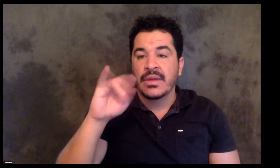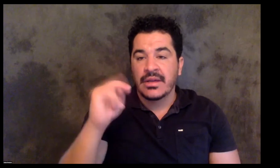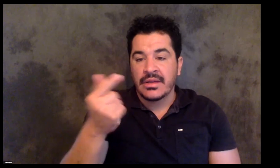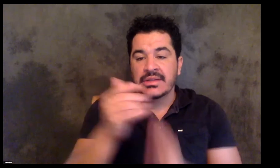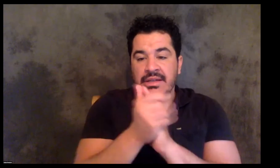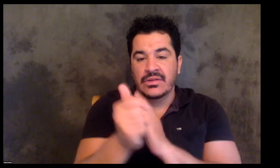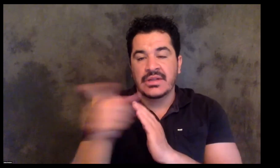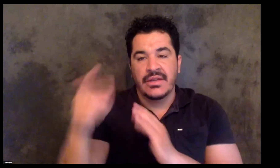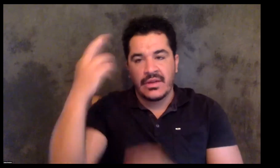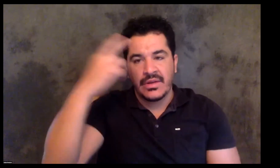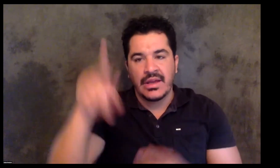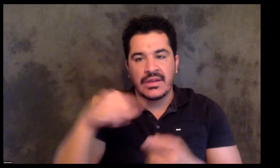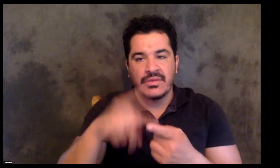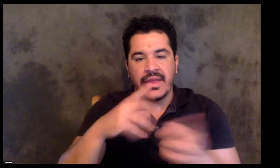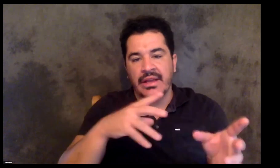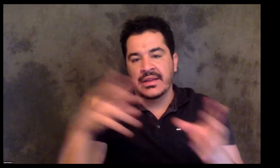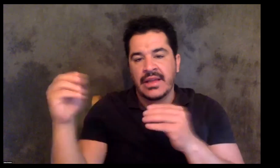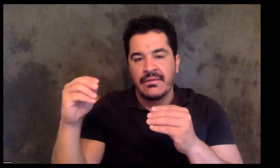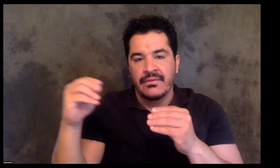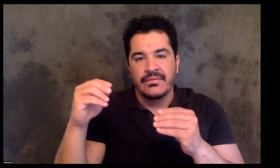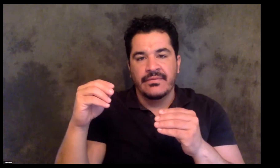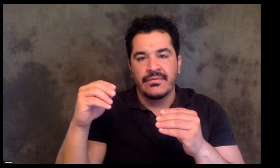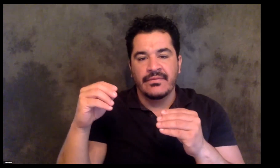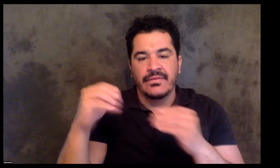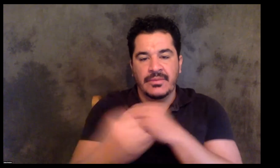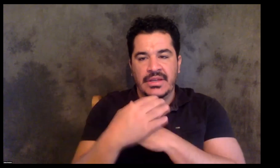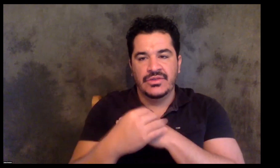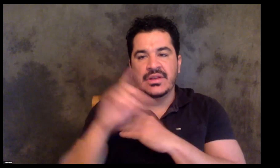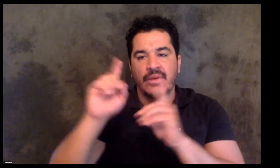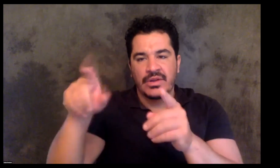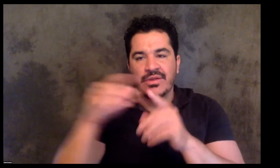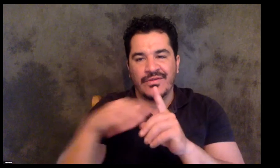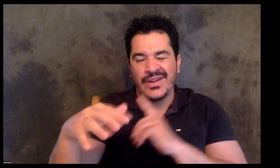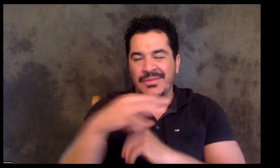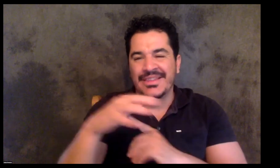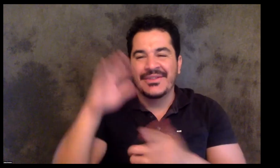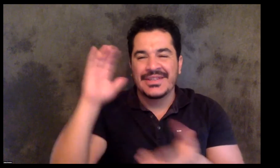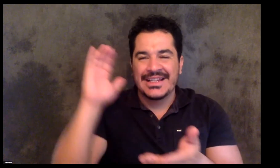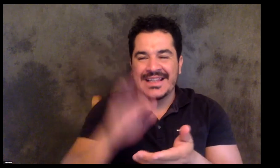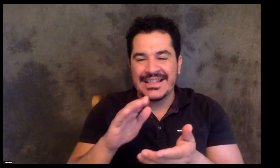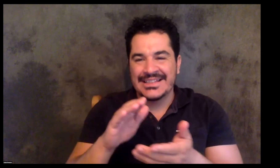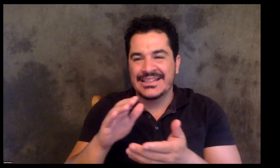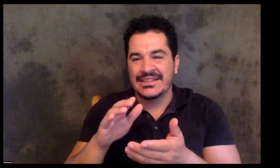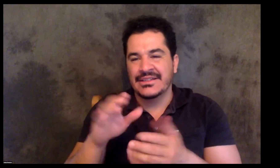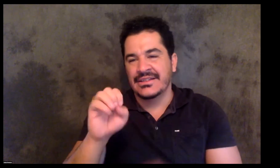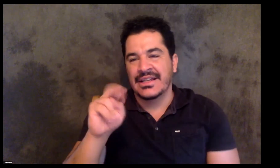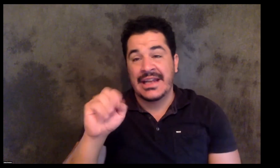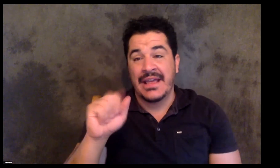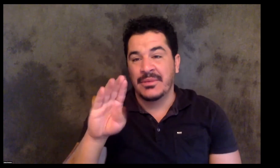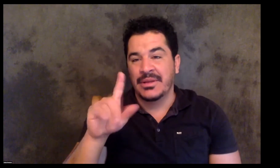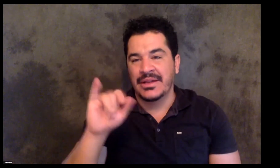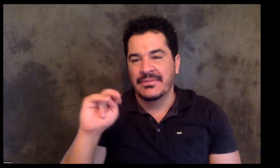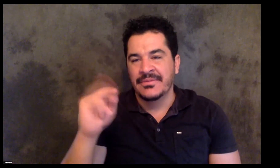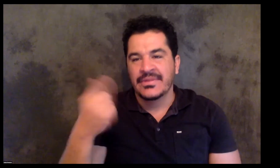the beach, they went to an environment that was less enabling. So how could we provide social support away from the beach? And we realized we needed to go